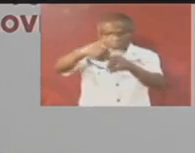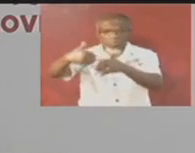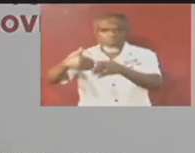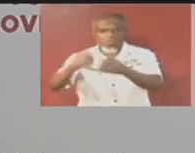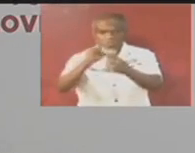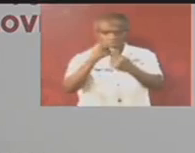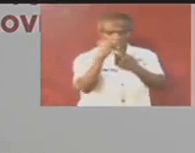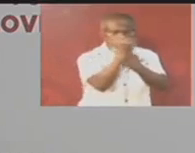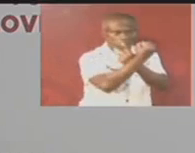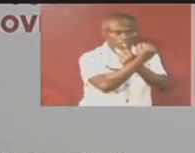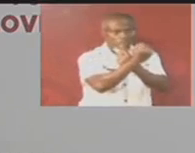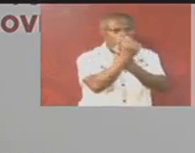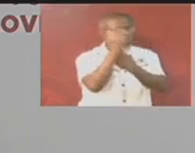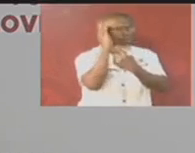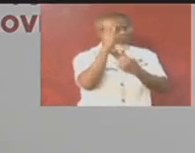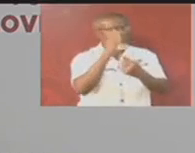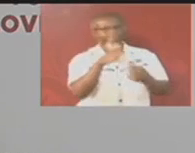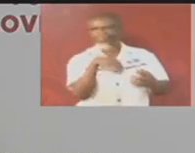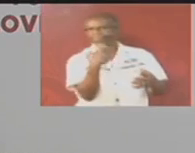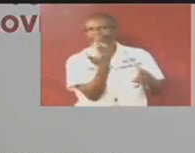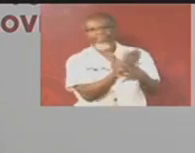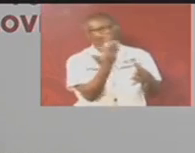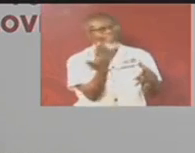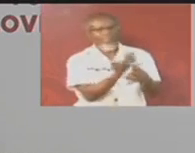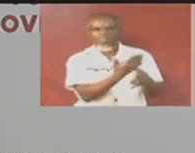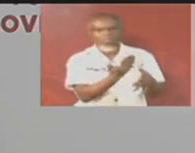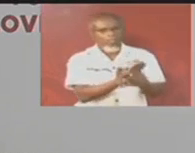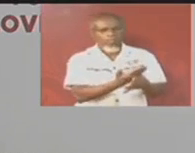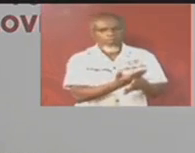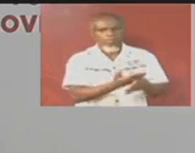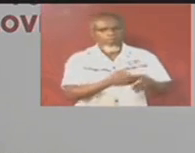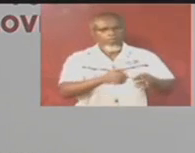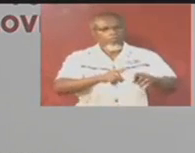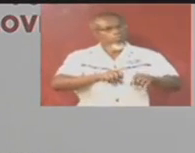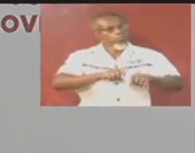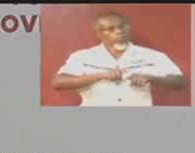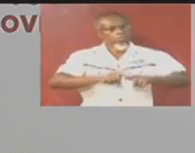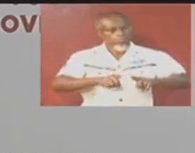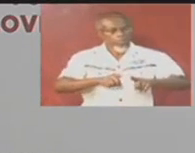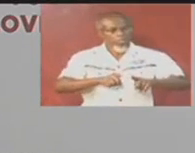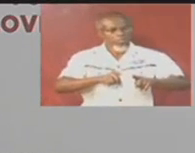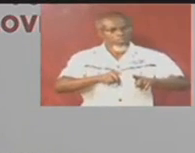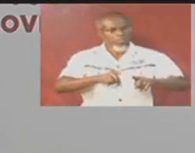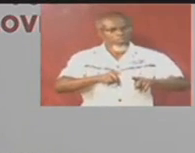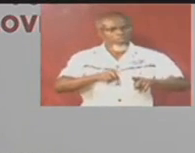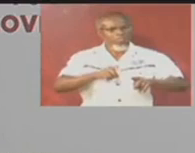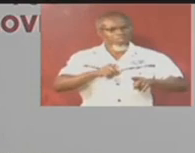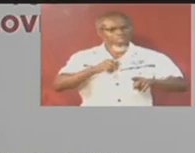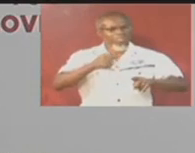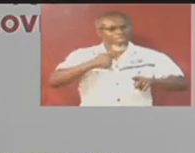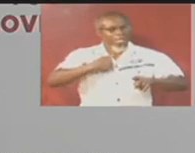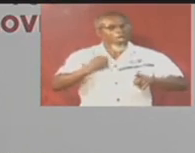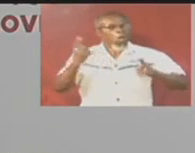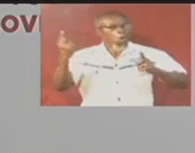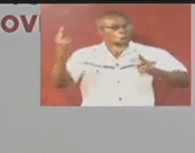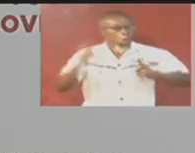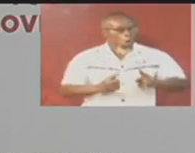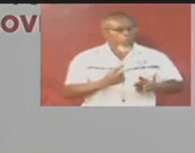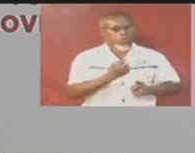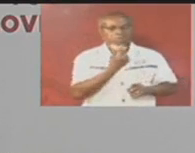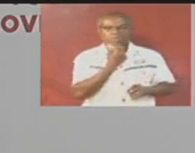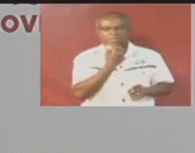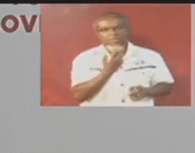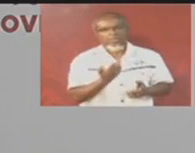completely disregard these regulations. Hence the reason for my presence as Minister of National Security here